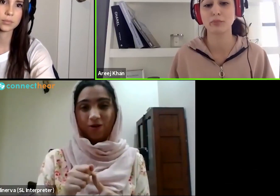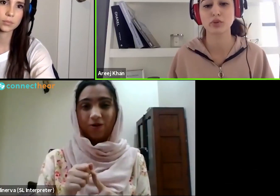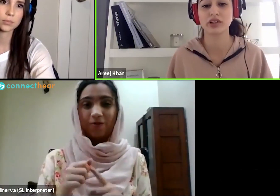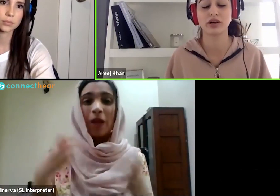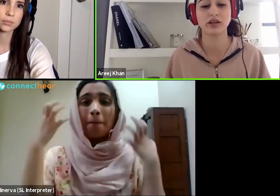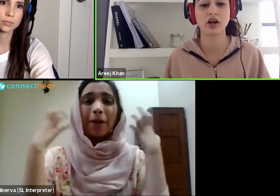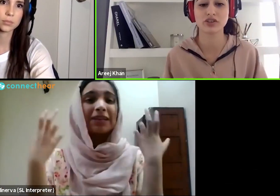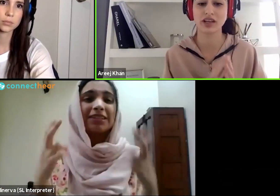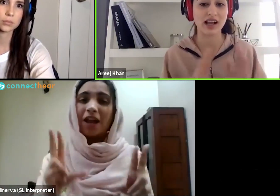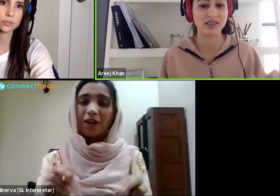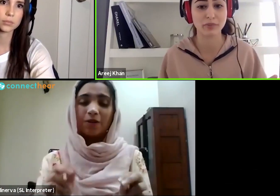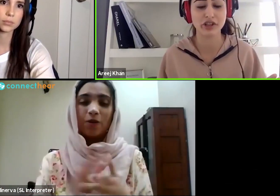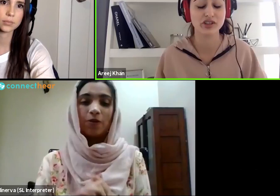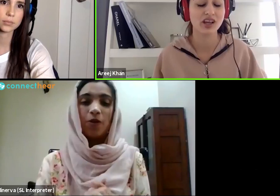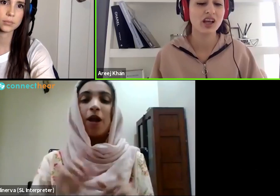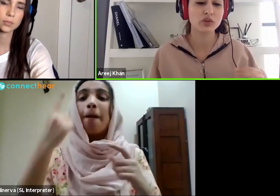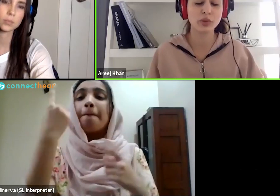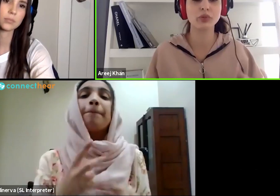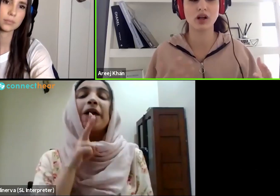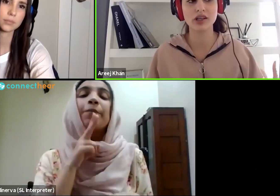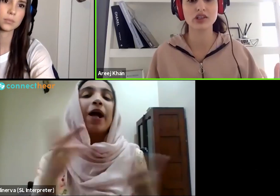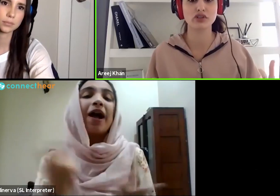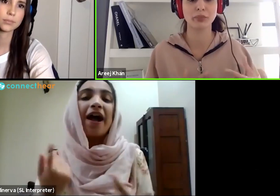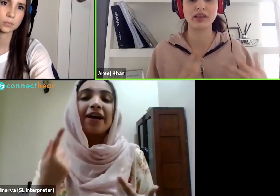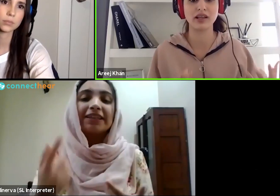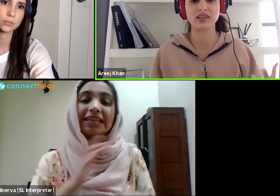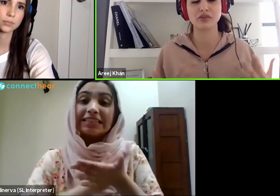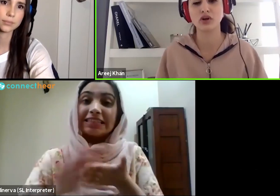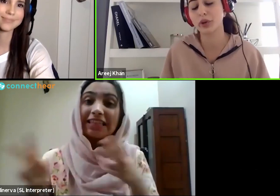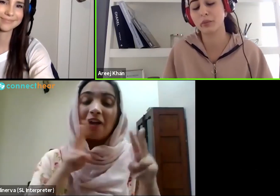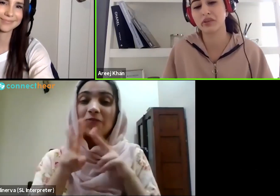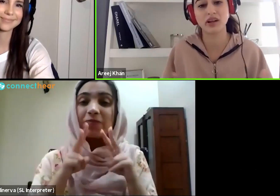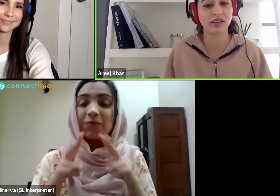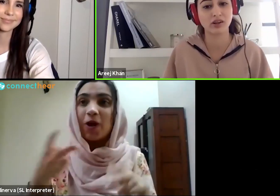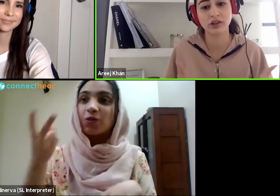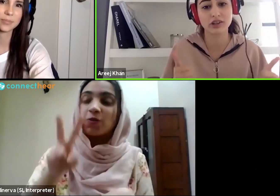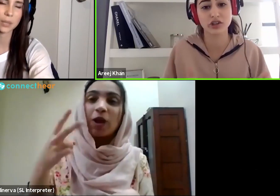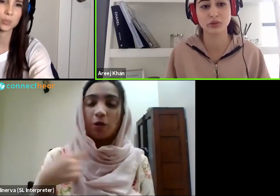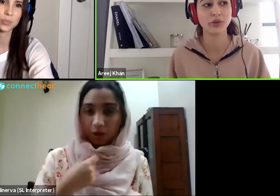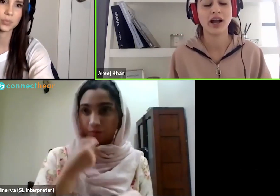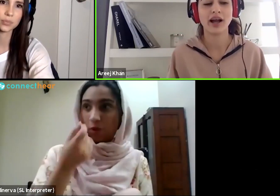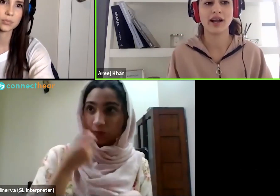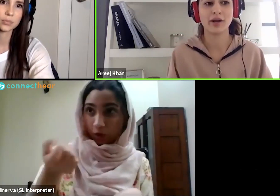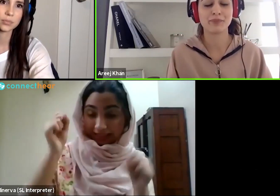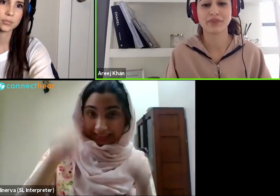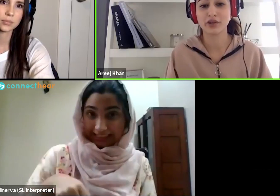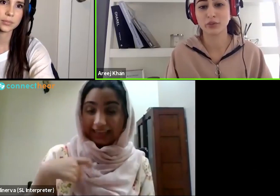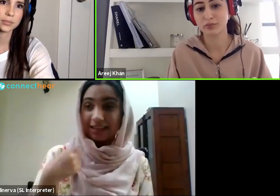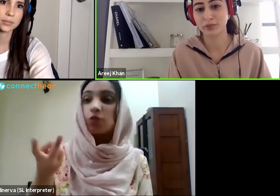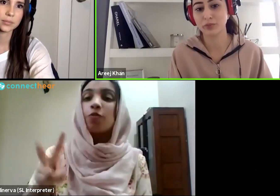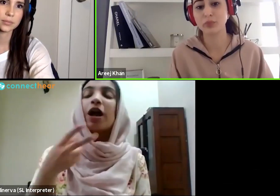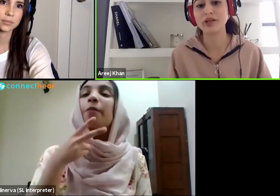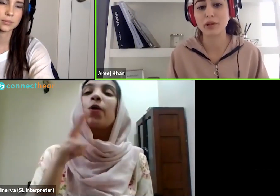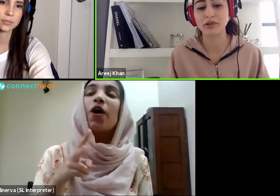one important characteristic has to be patience, because we will ask you to repeat things, and if you're not okay with that, then good luck to you. You